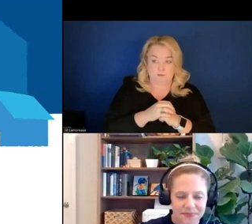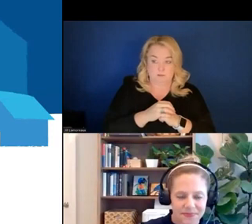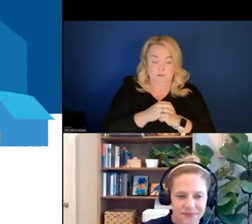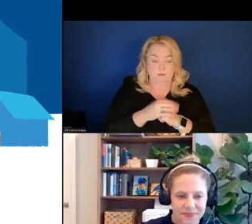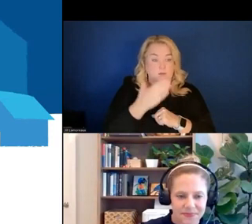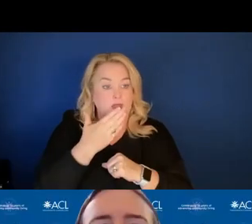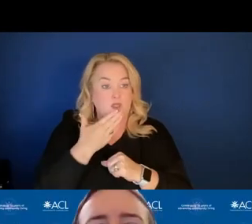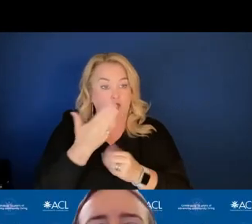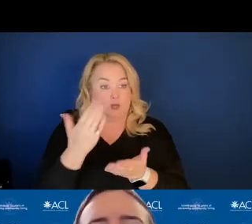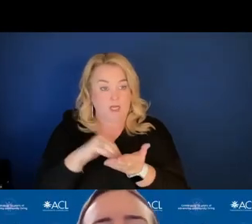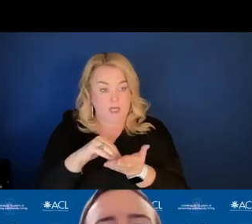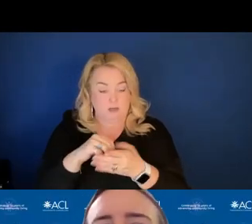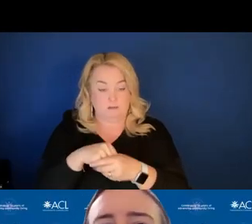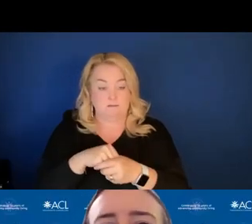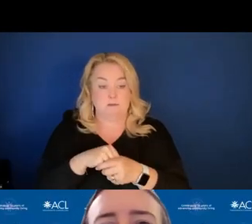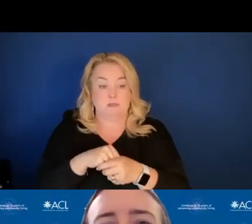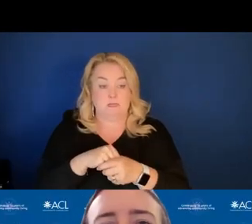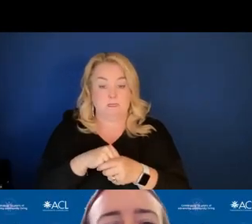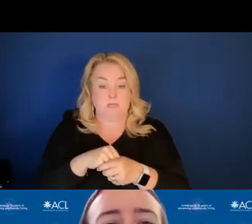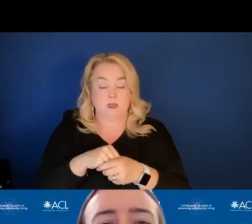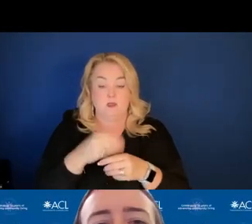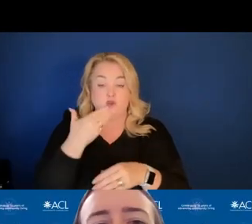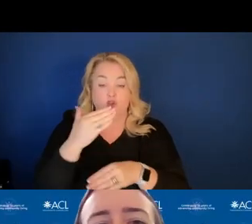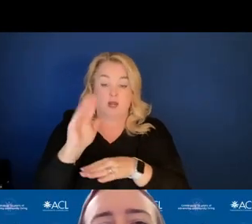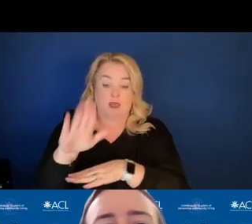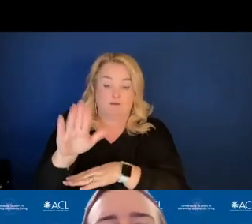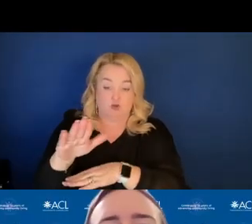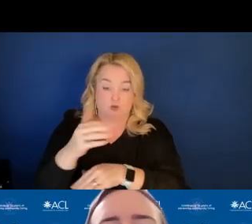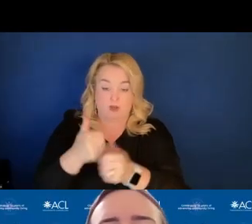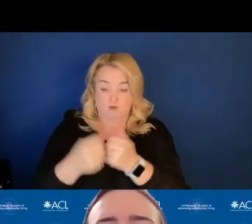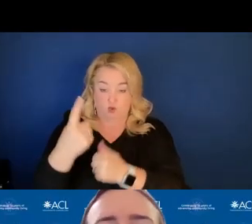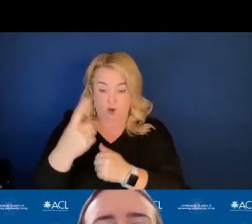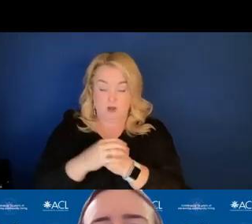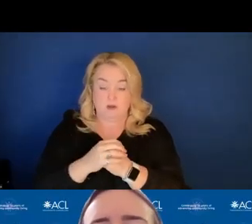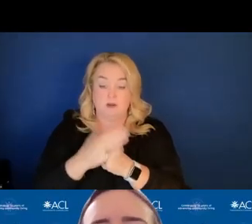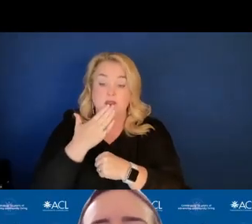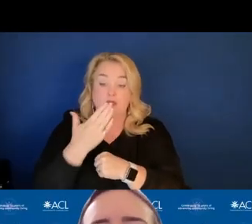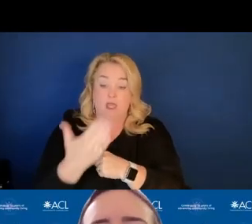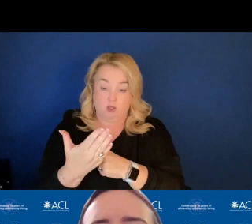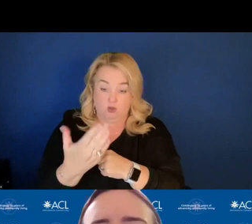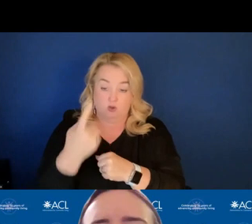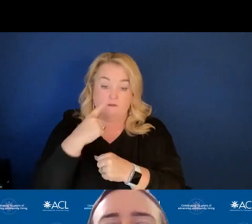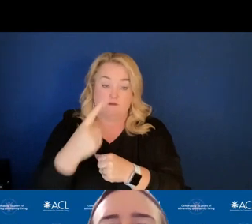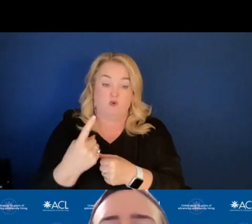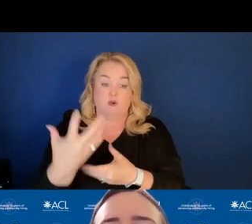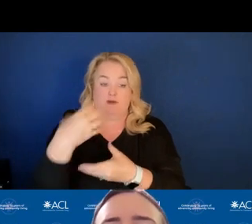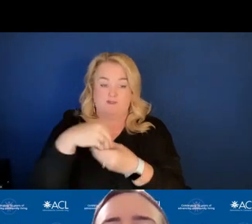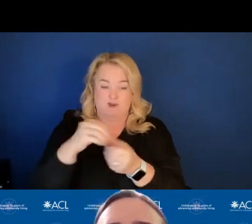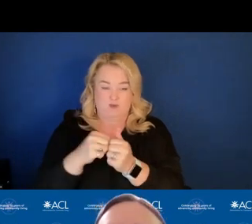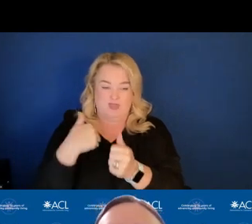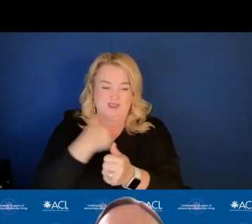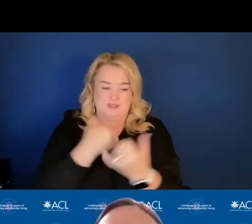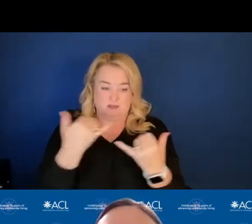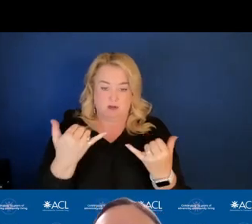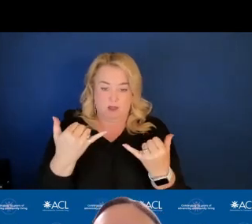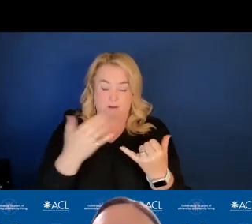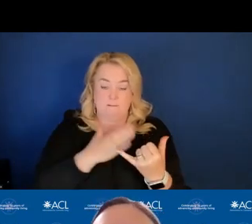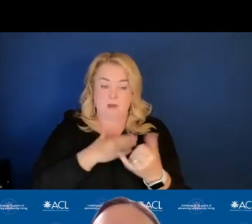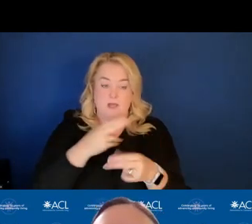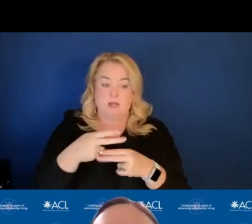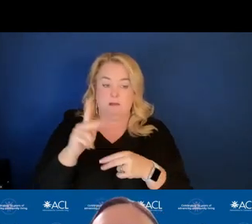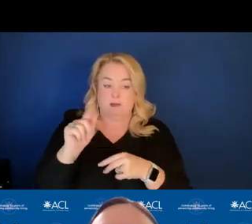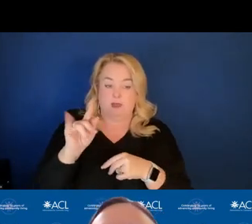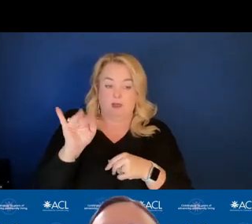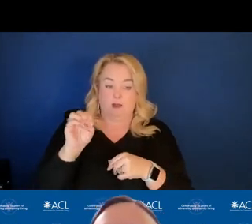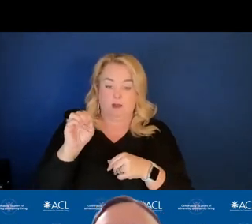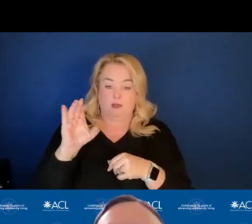Thank you again, Meredith. Good afternoon, everyone. Thank you again for joining us today. My name is Katie